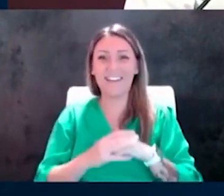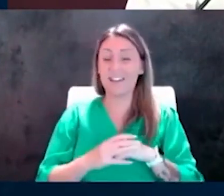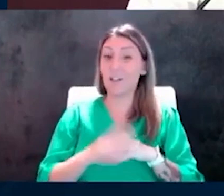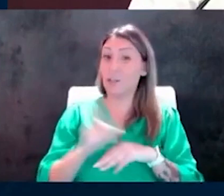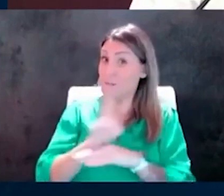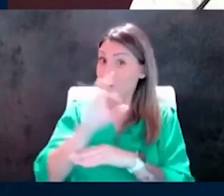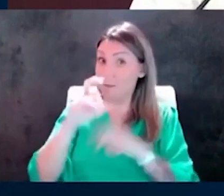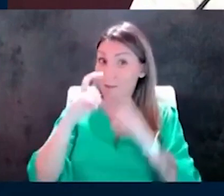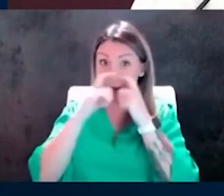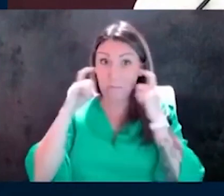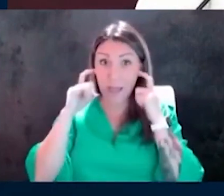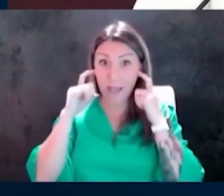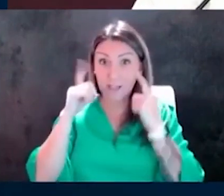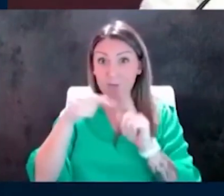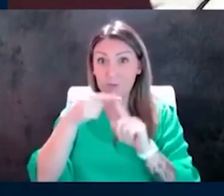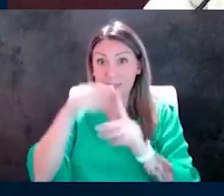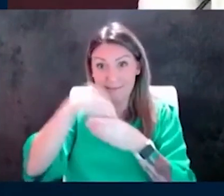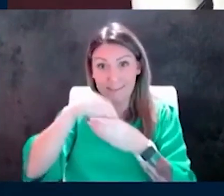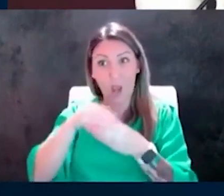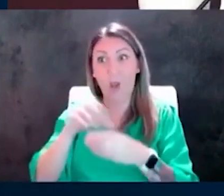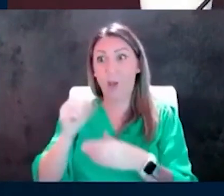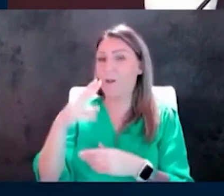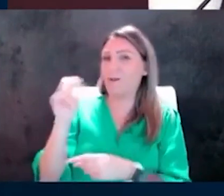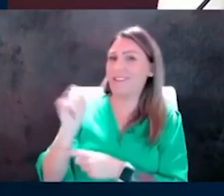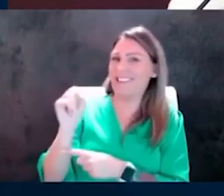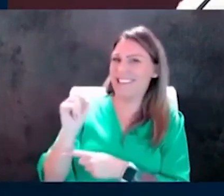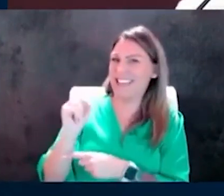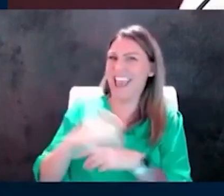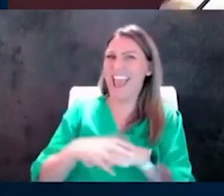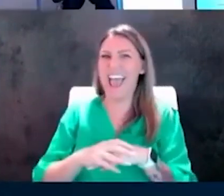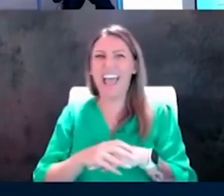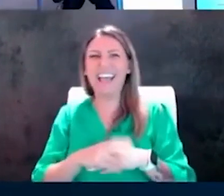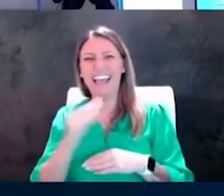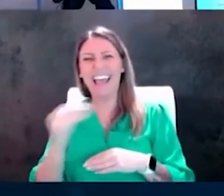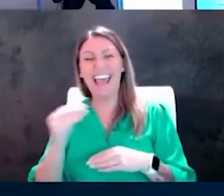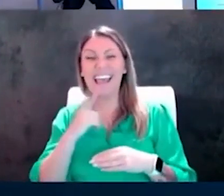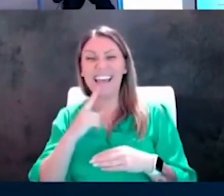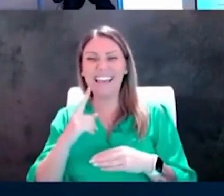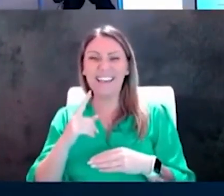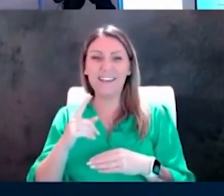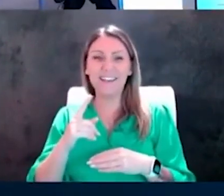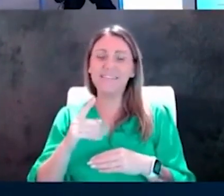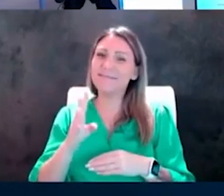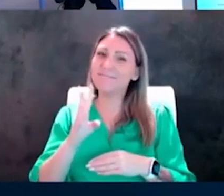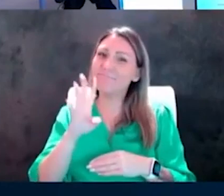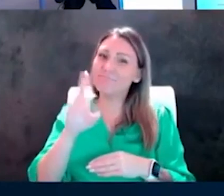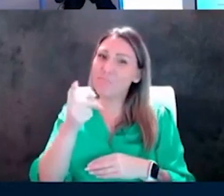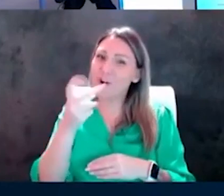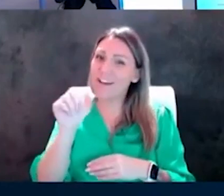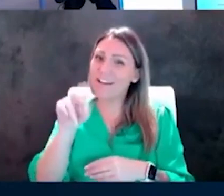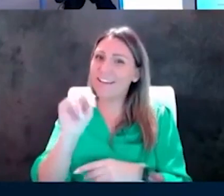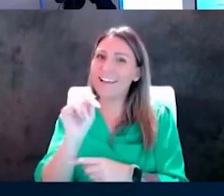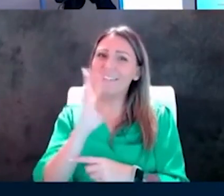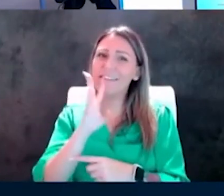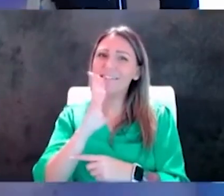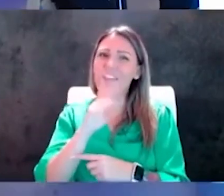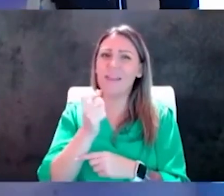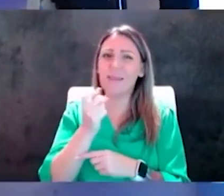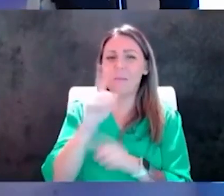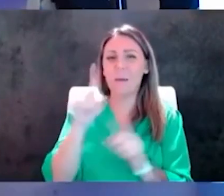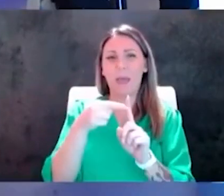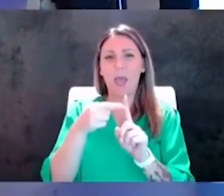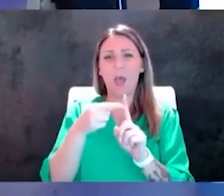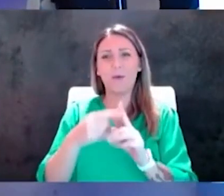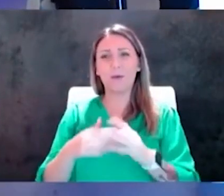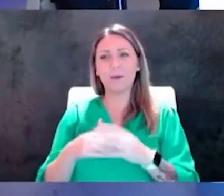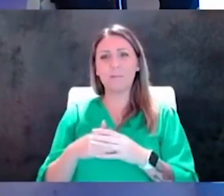that cruise, and if you can, get a booster before you go. Just a thought. All right, Brandon, talk to us a little bit about what